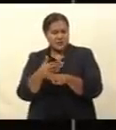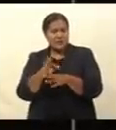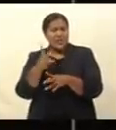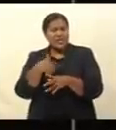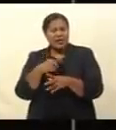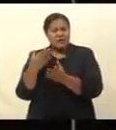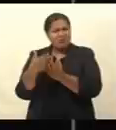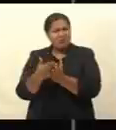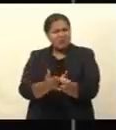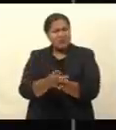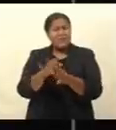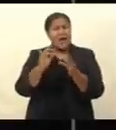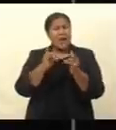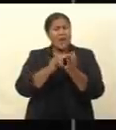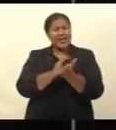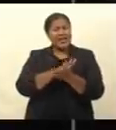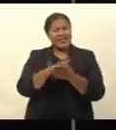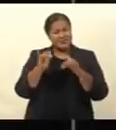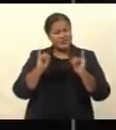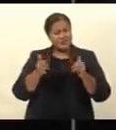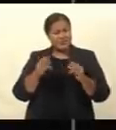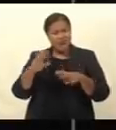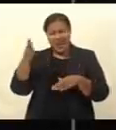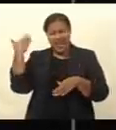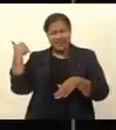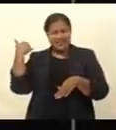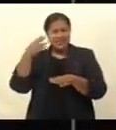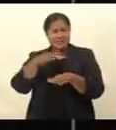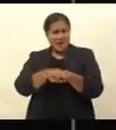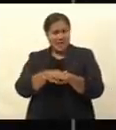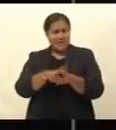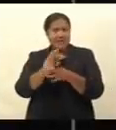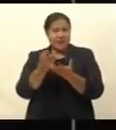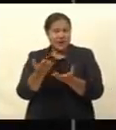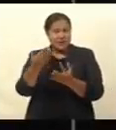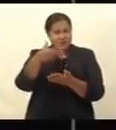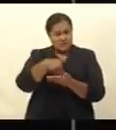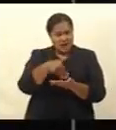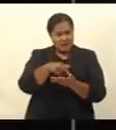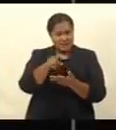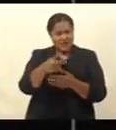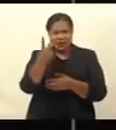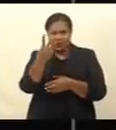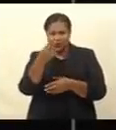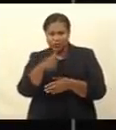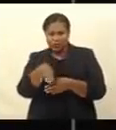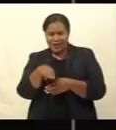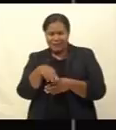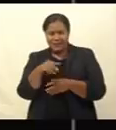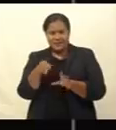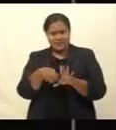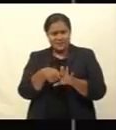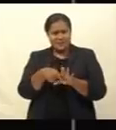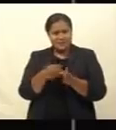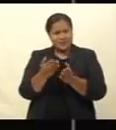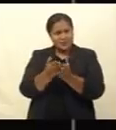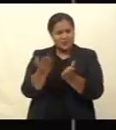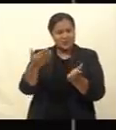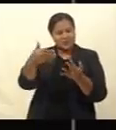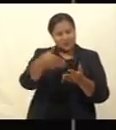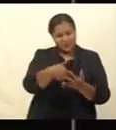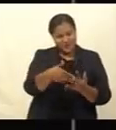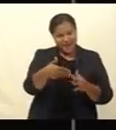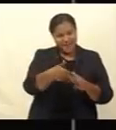Hawaii last month and is berthed at the Copper Shed Marina with its two member crew disembarking for shore on